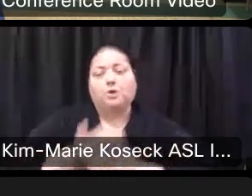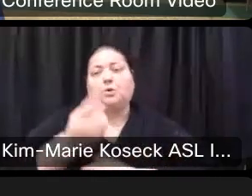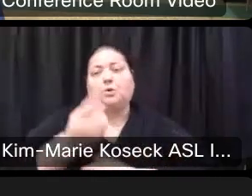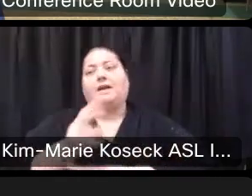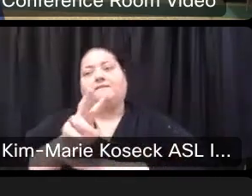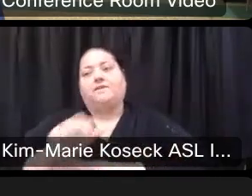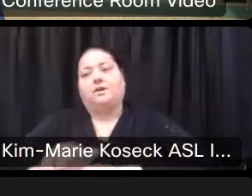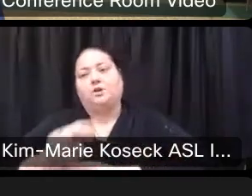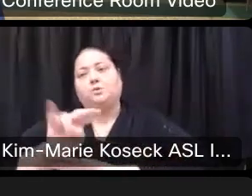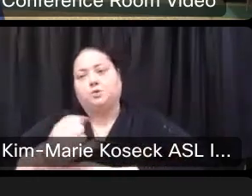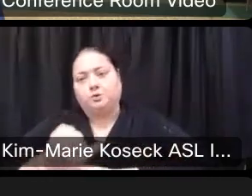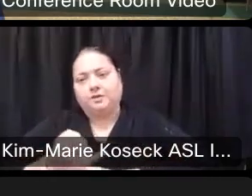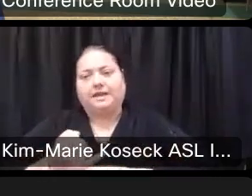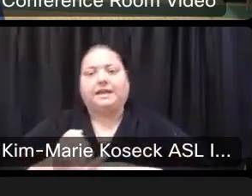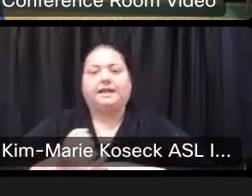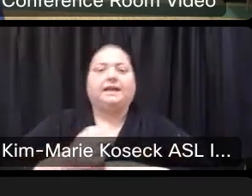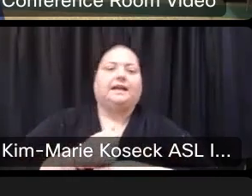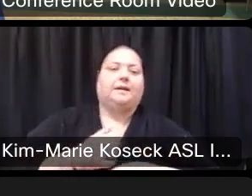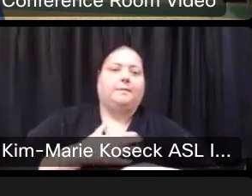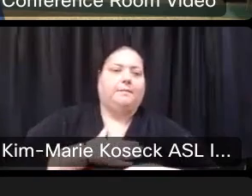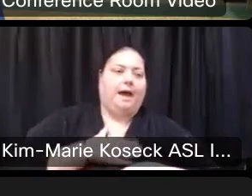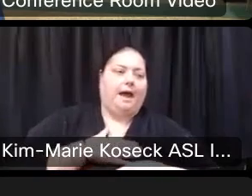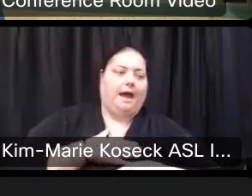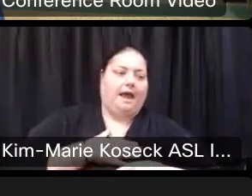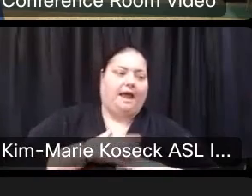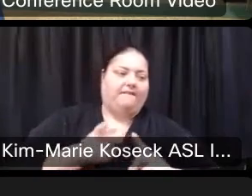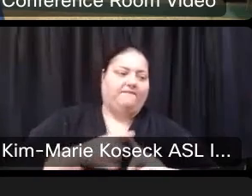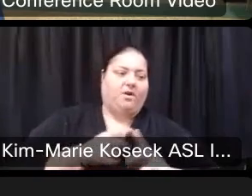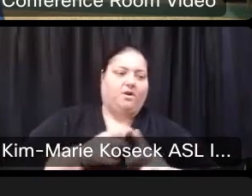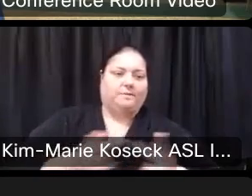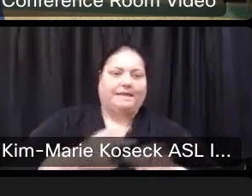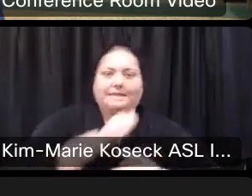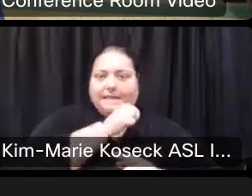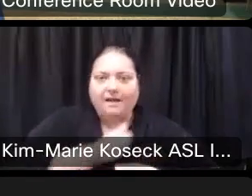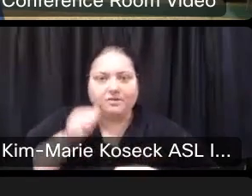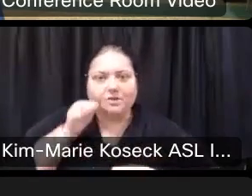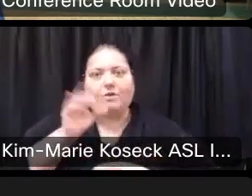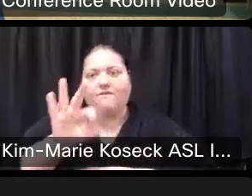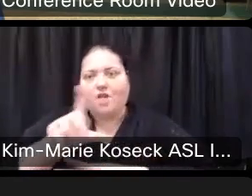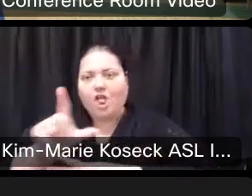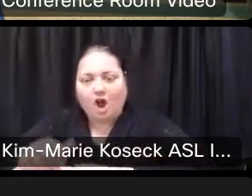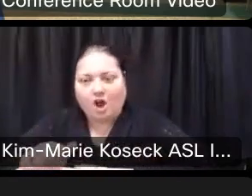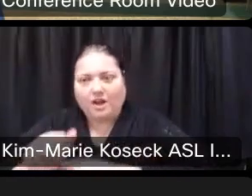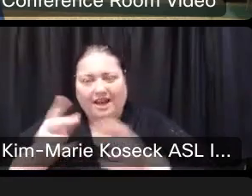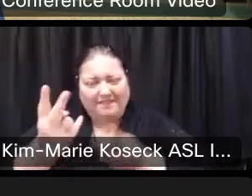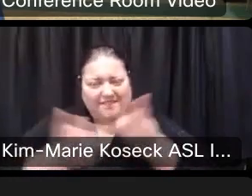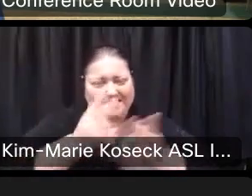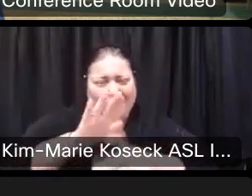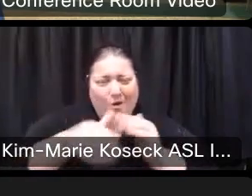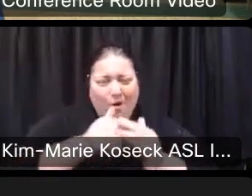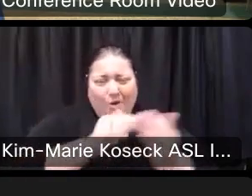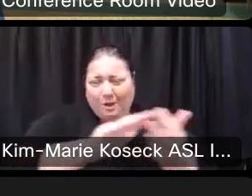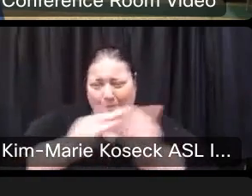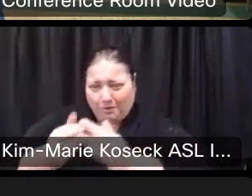visited New Jersey. I visited my first place in Arizona. I visited Florida. I visited all these communities that are